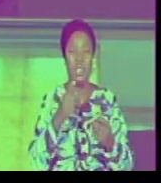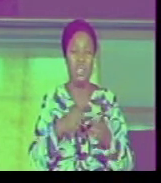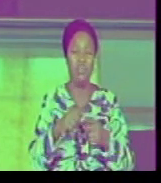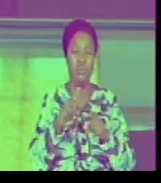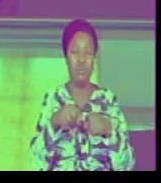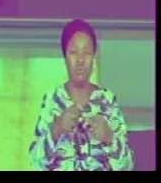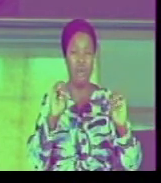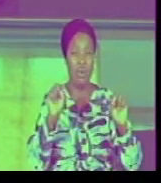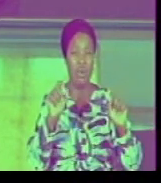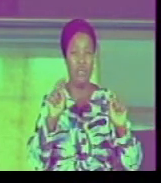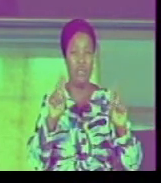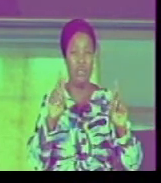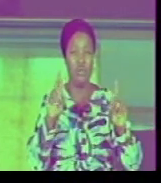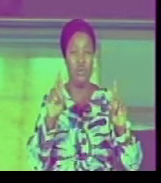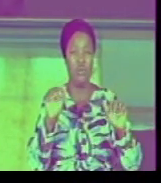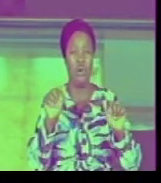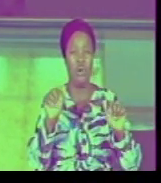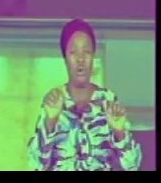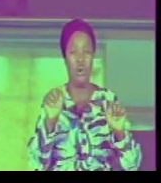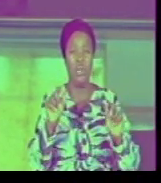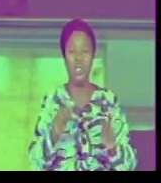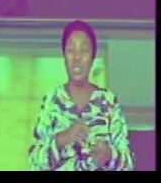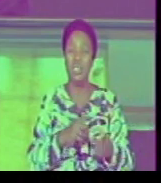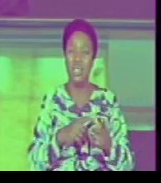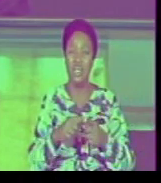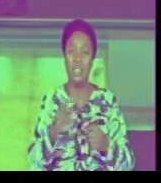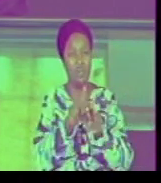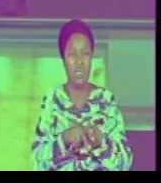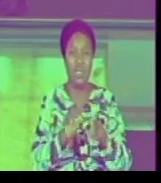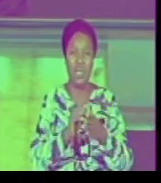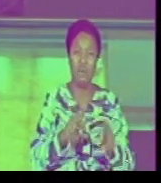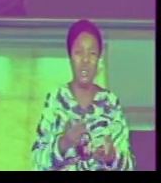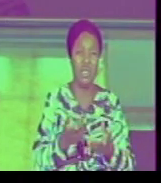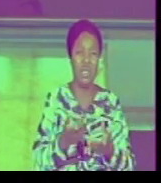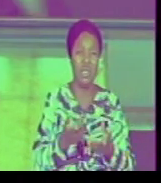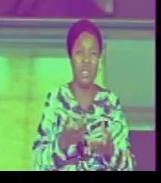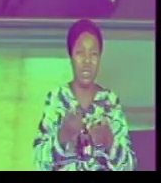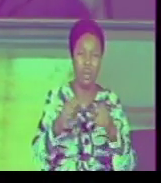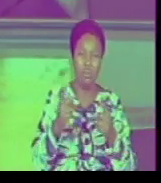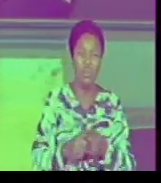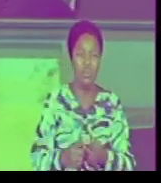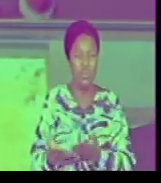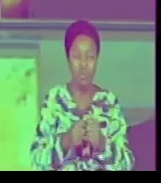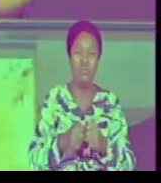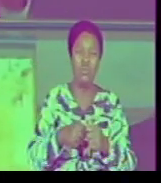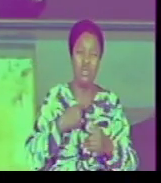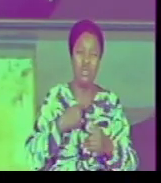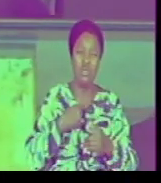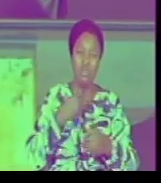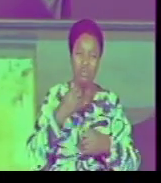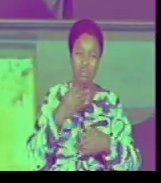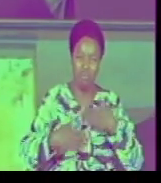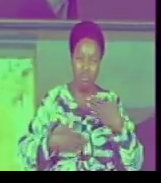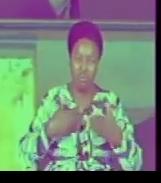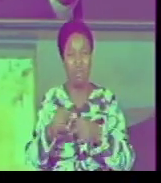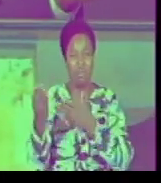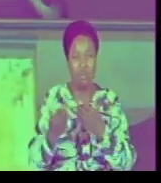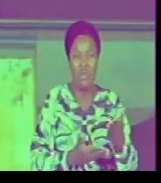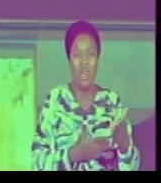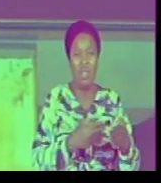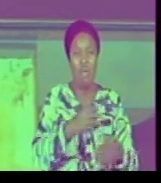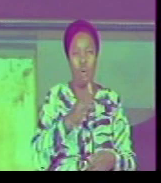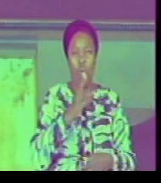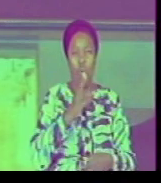serves with cheerfulness. And the one that is bringing water or bringing orange juice or whatever, a different